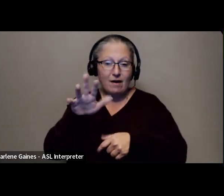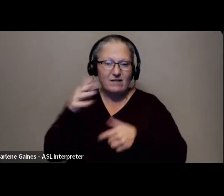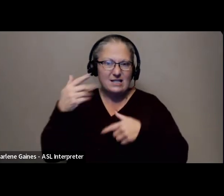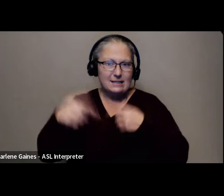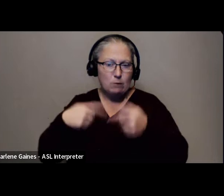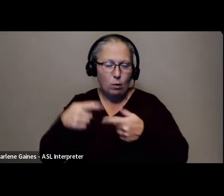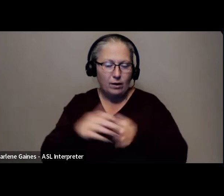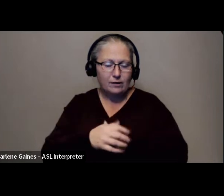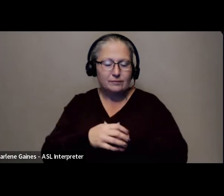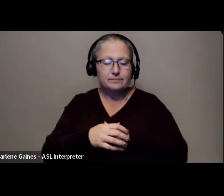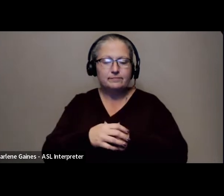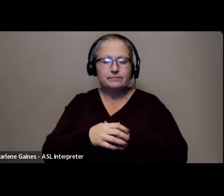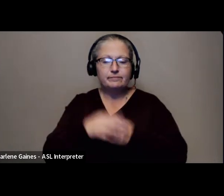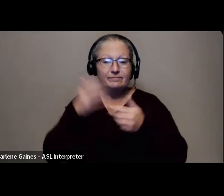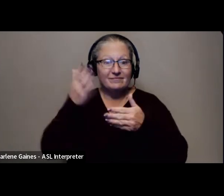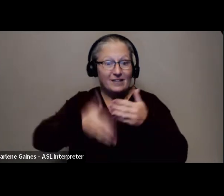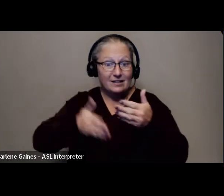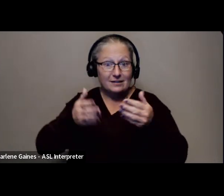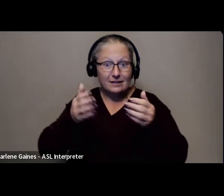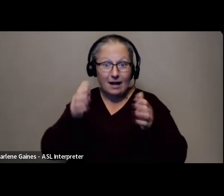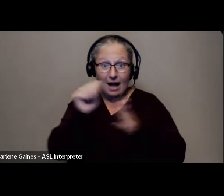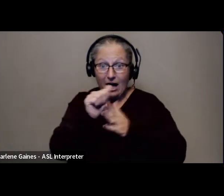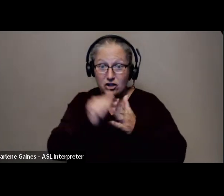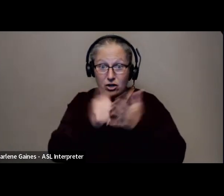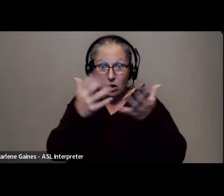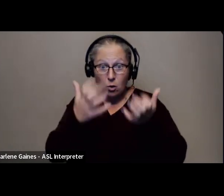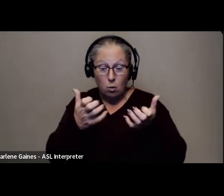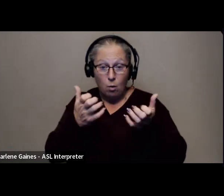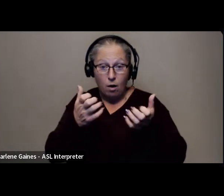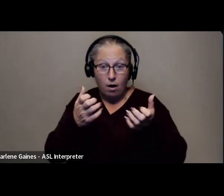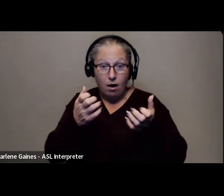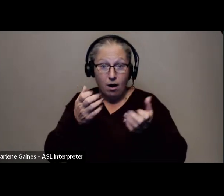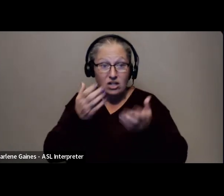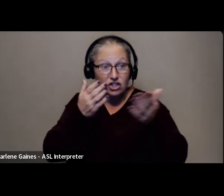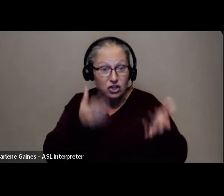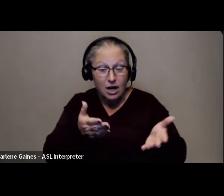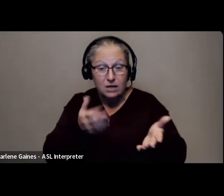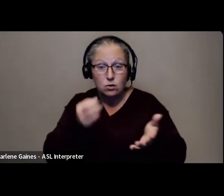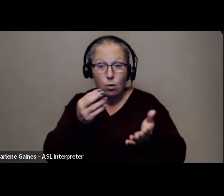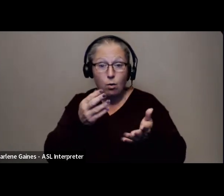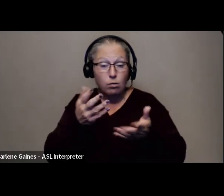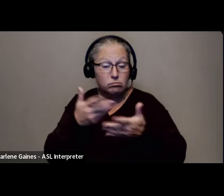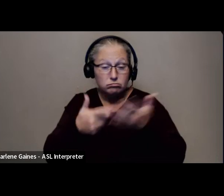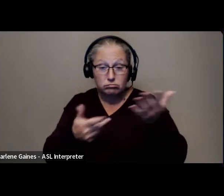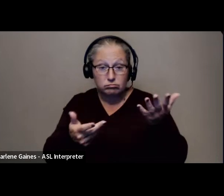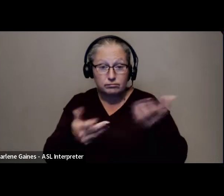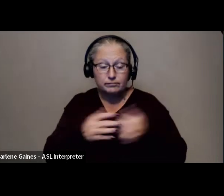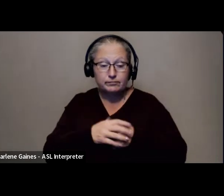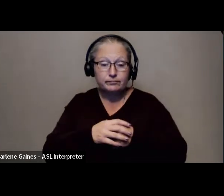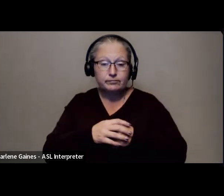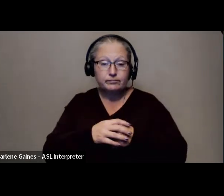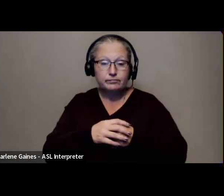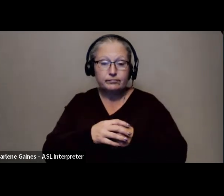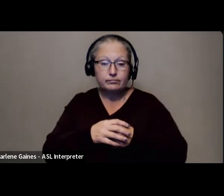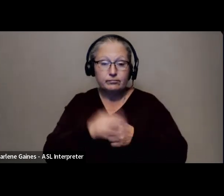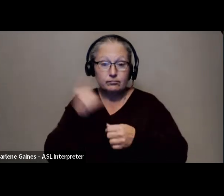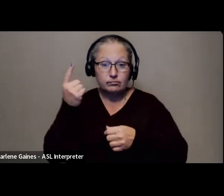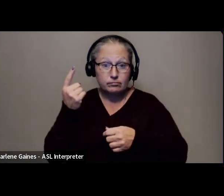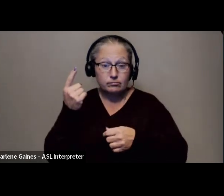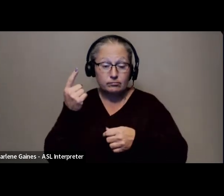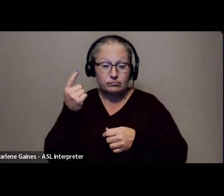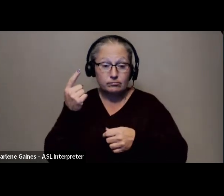going. This is it. Anything on the agenda you want to be put, or any suggestions or recommendations? Going